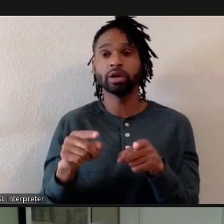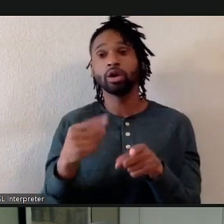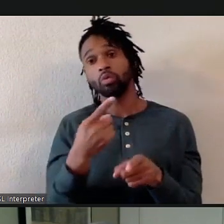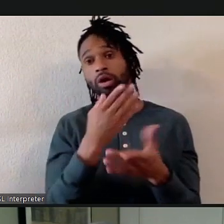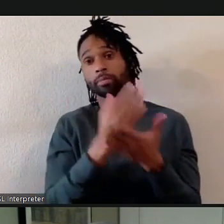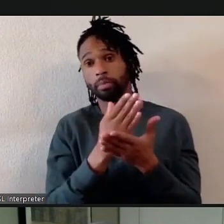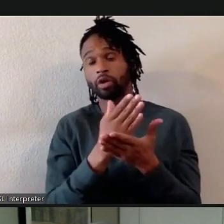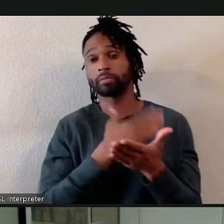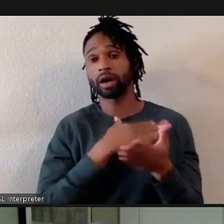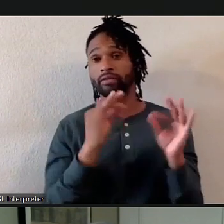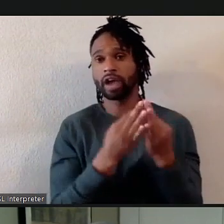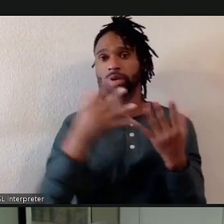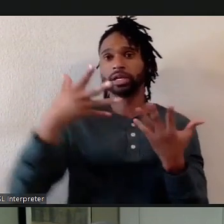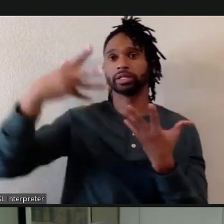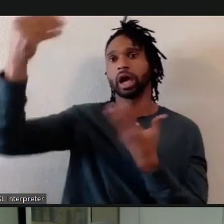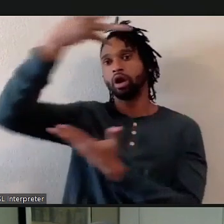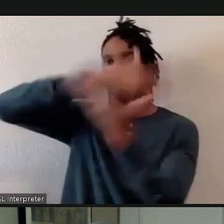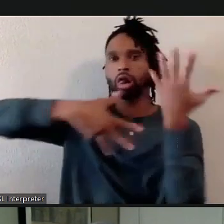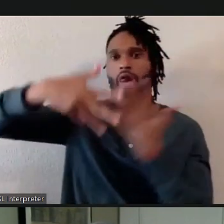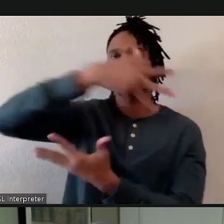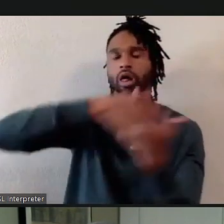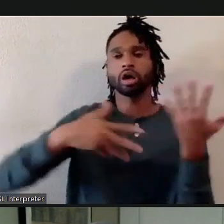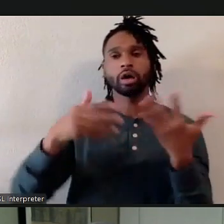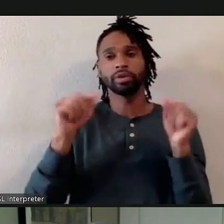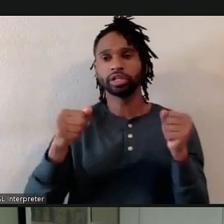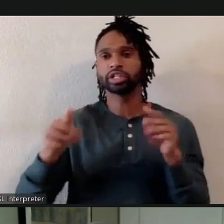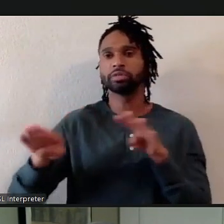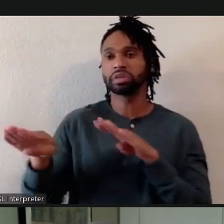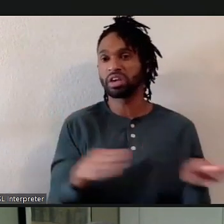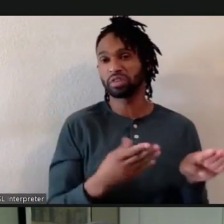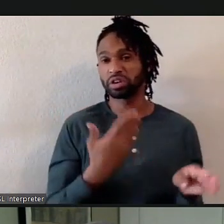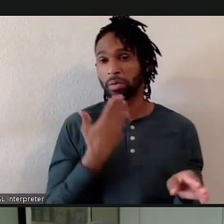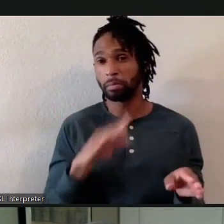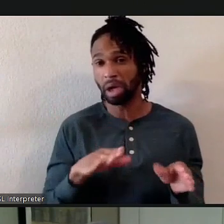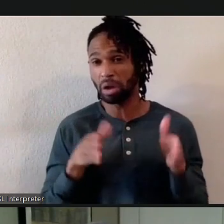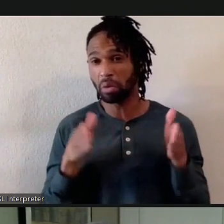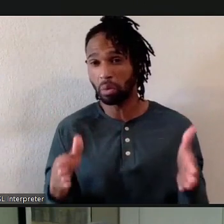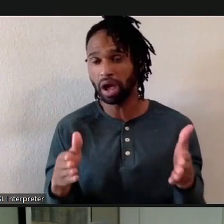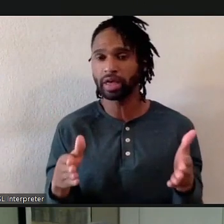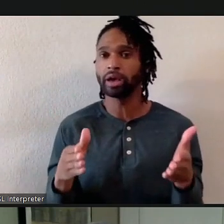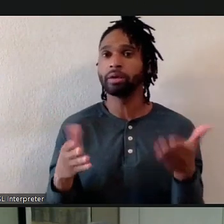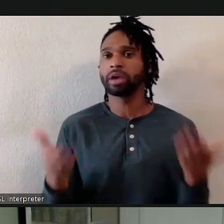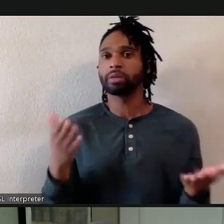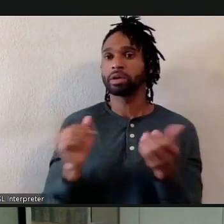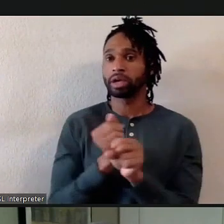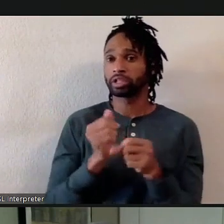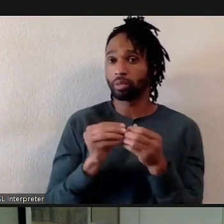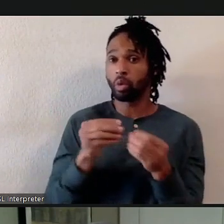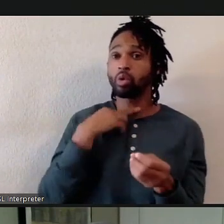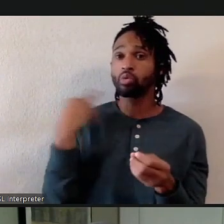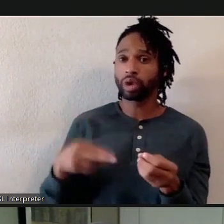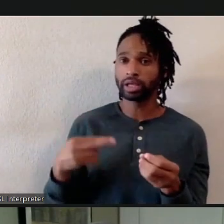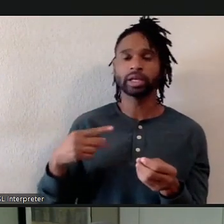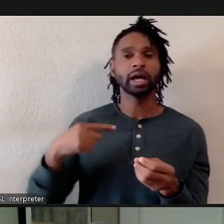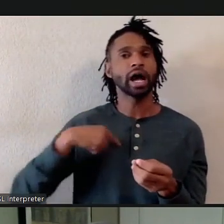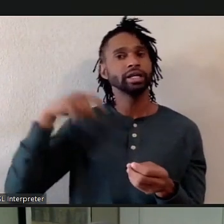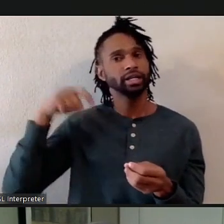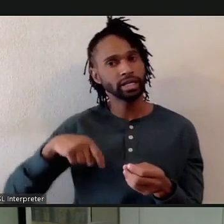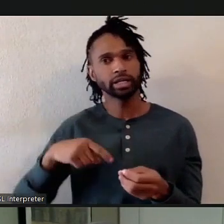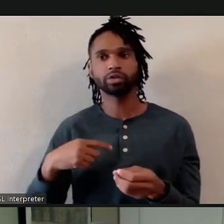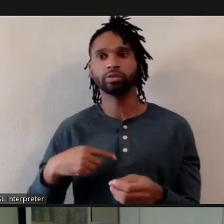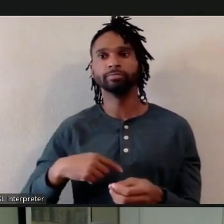about and potentially behaving in a way that puts them at risk, I need to have the strength and fortitude to say,